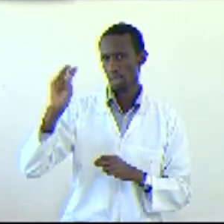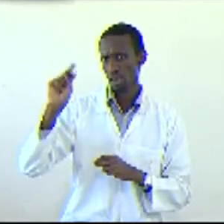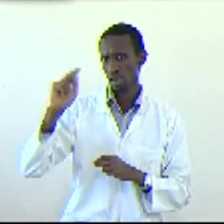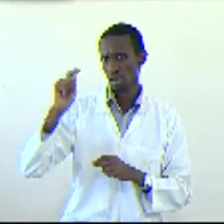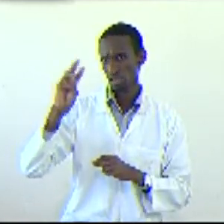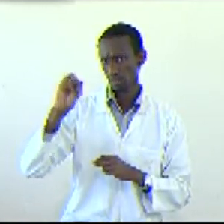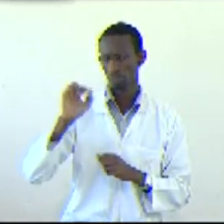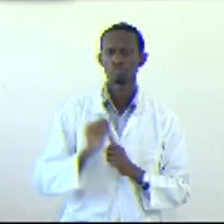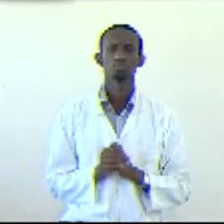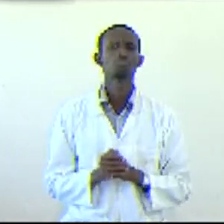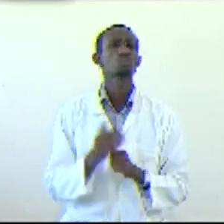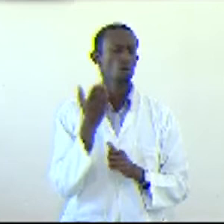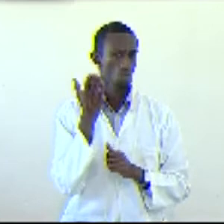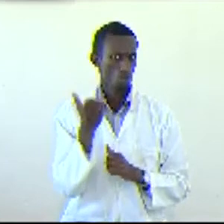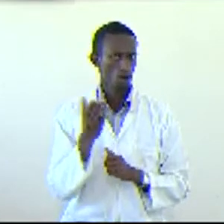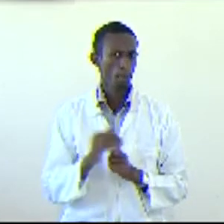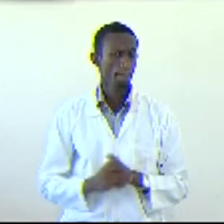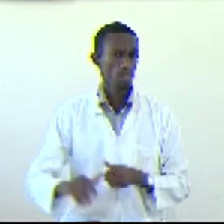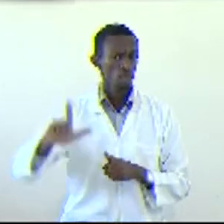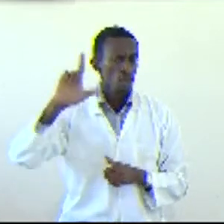linear momentum